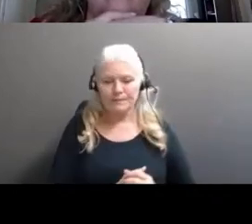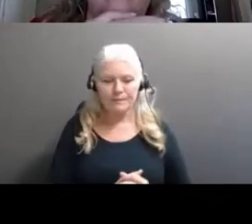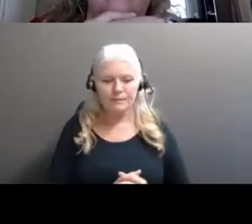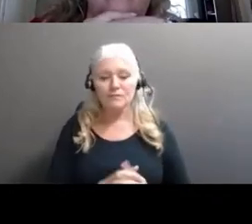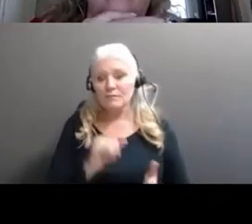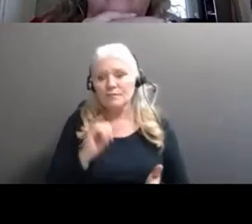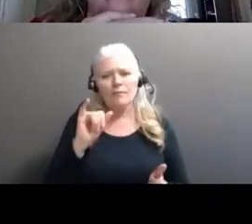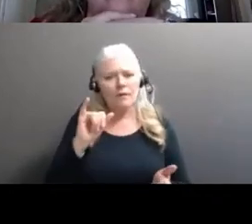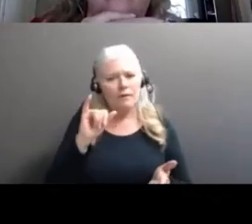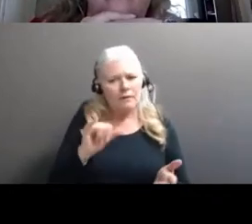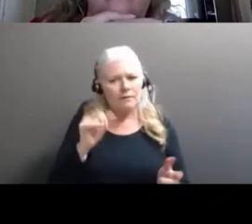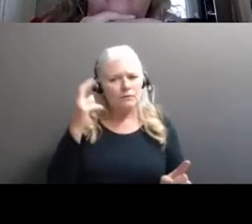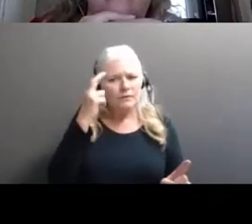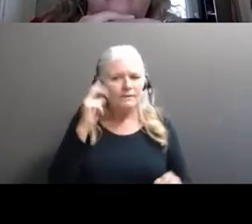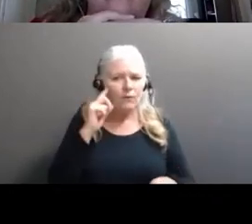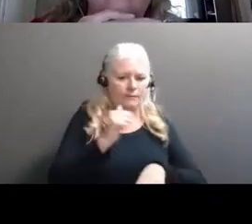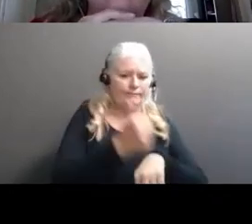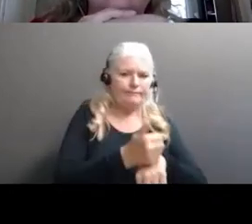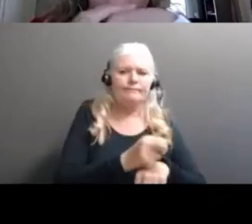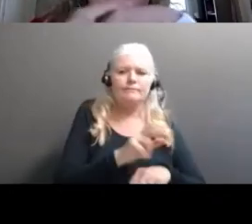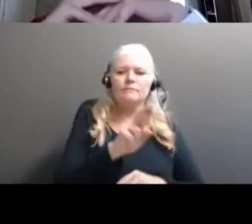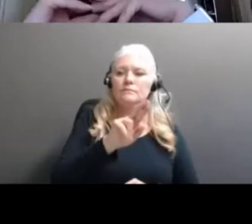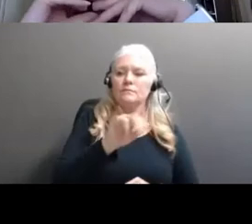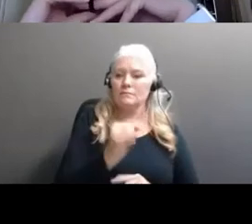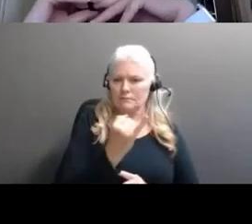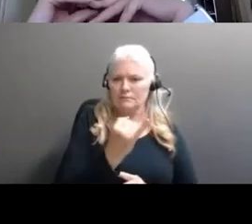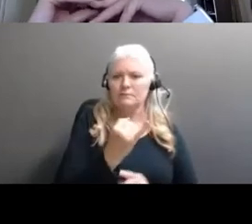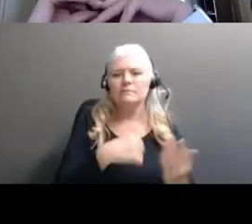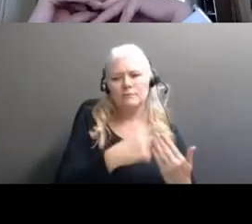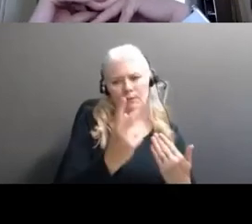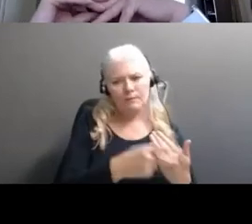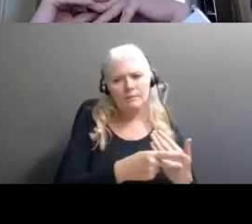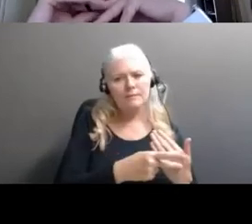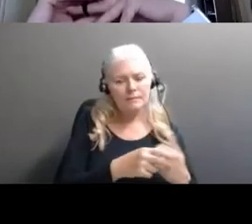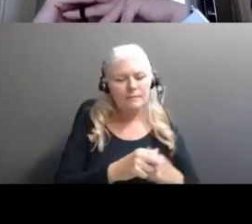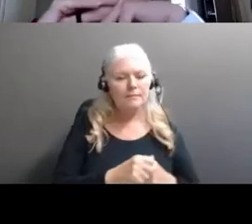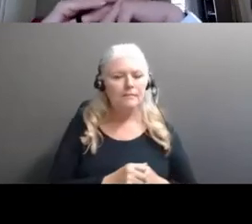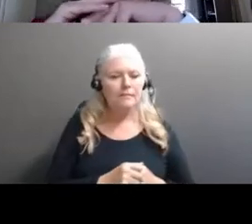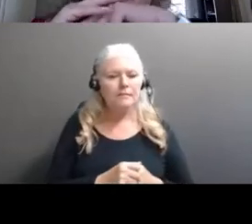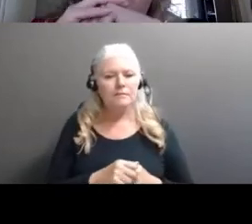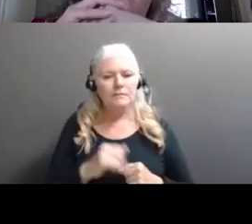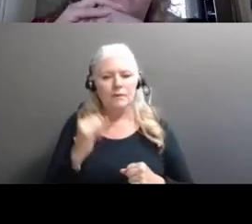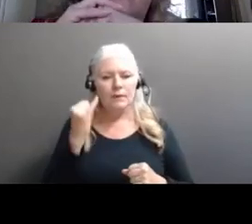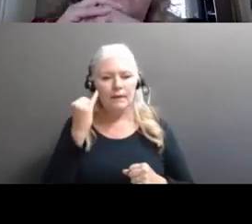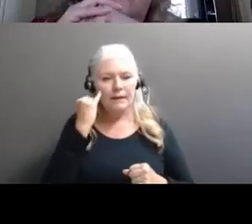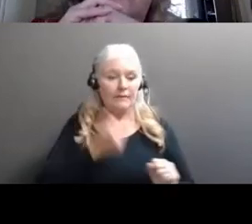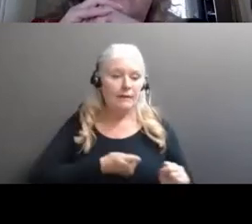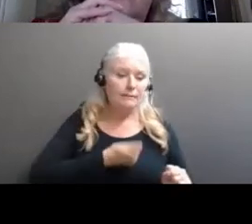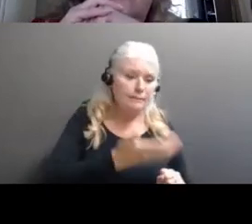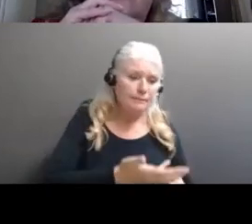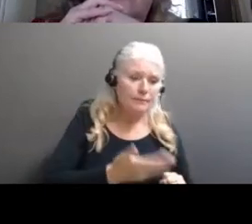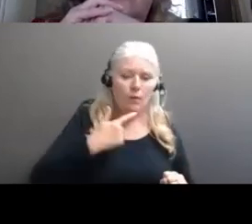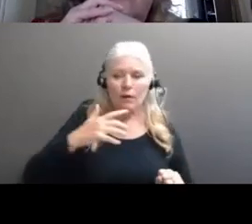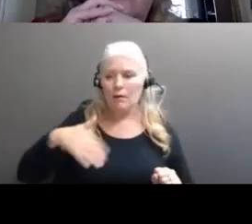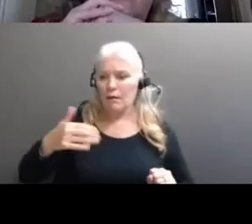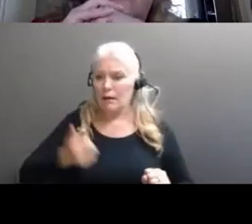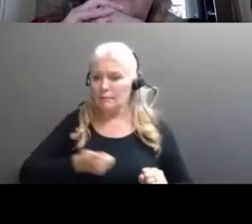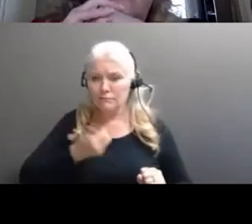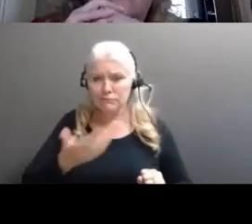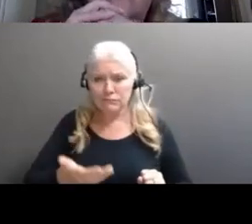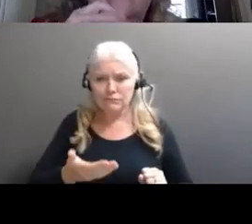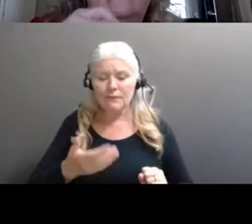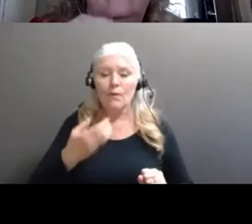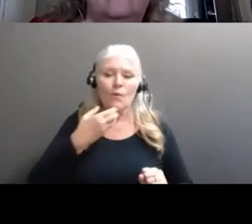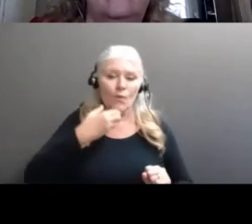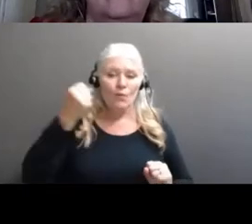on the continuum of disclosure or, you know, having been brought to attention, et cetera, there can be some discomfort for the older adult because